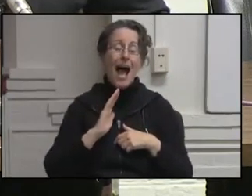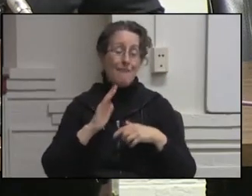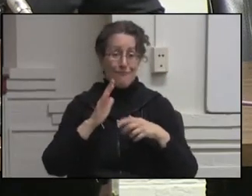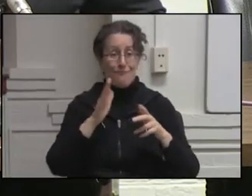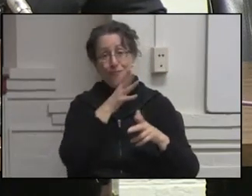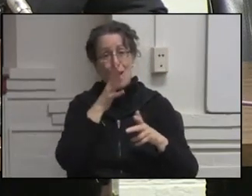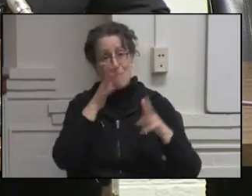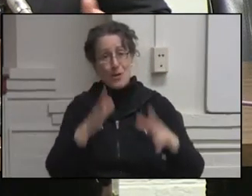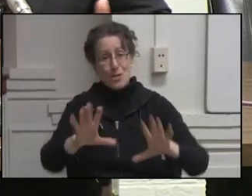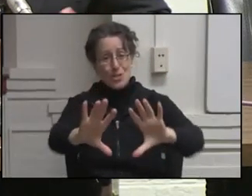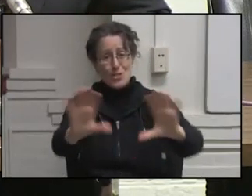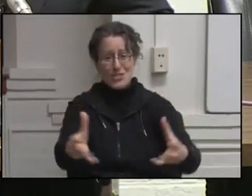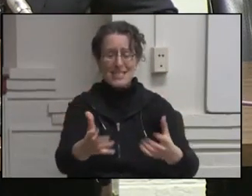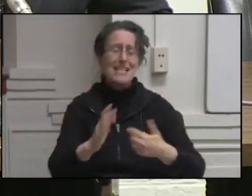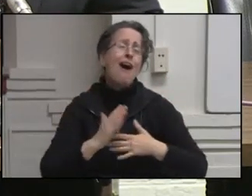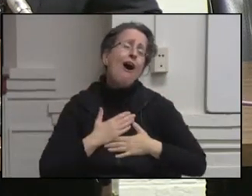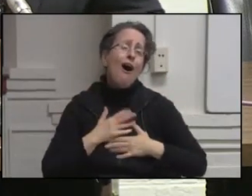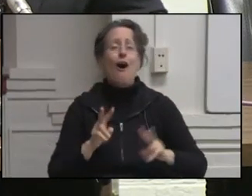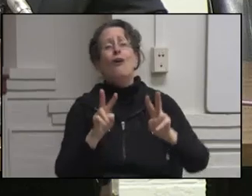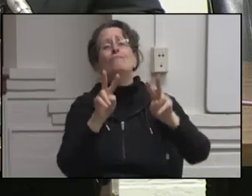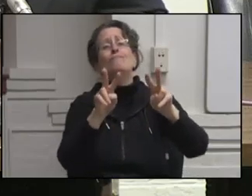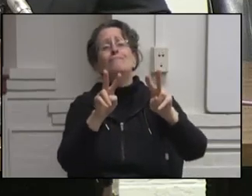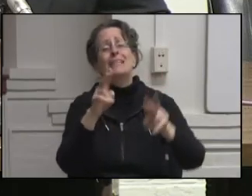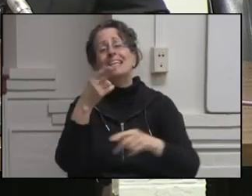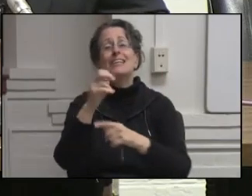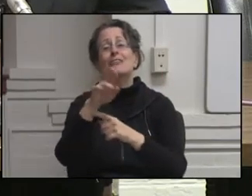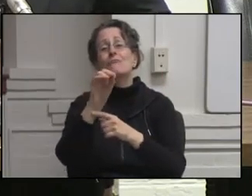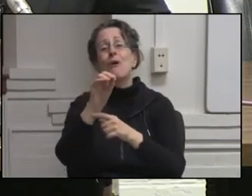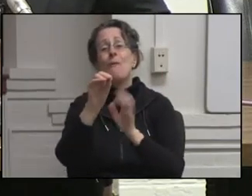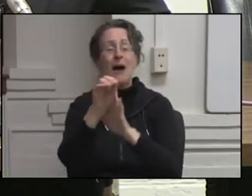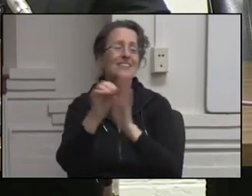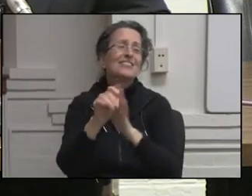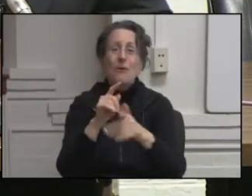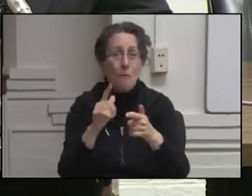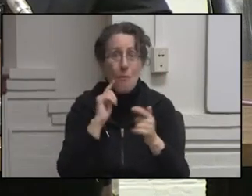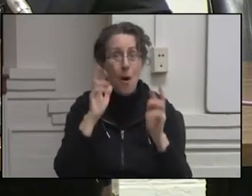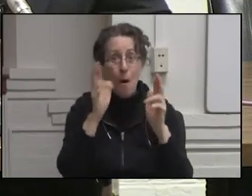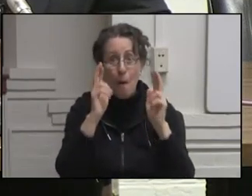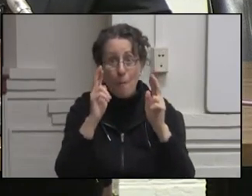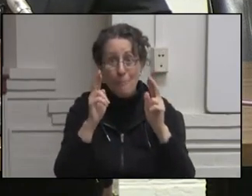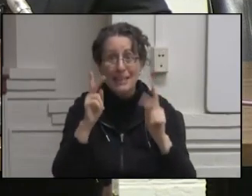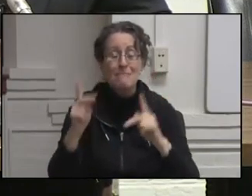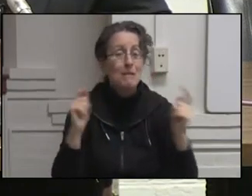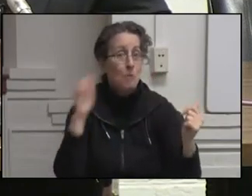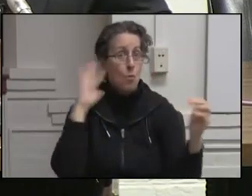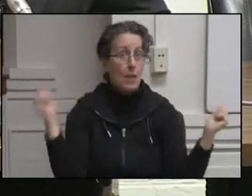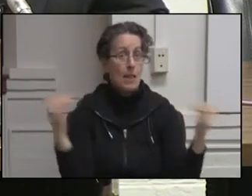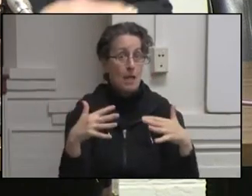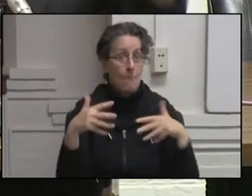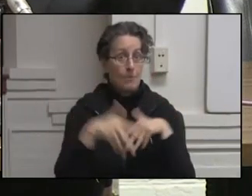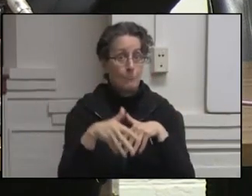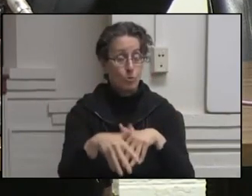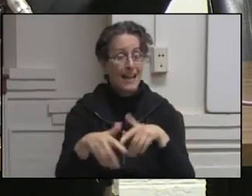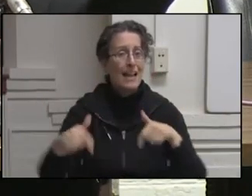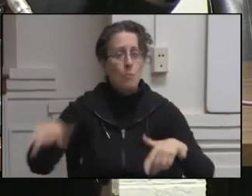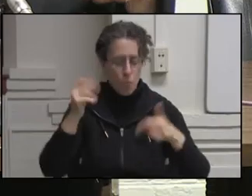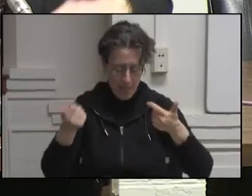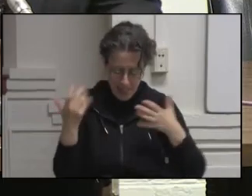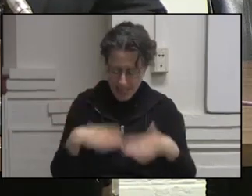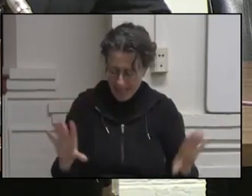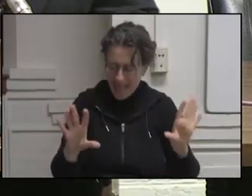we welcome everyone to come and dressed as a superhero. I'm going to try to create a black and